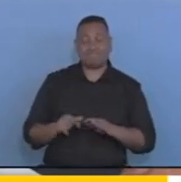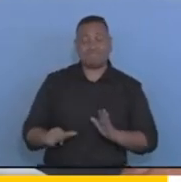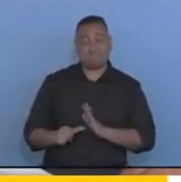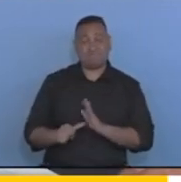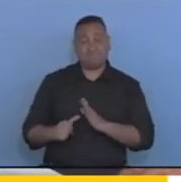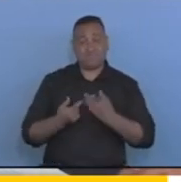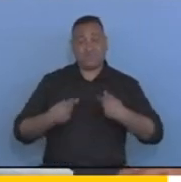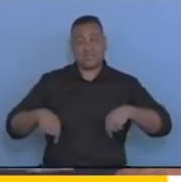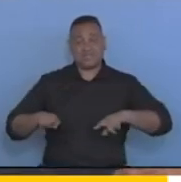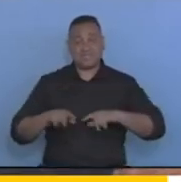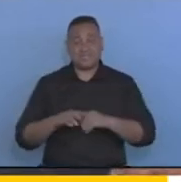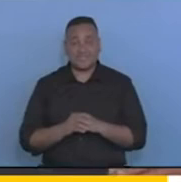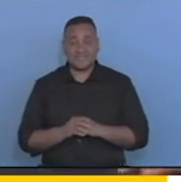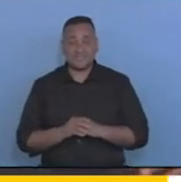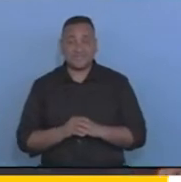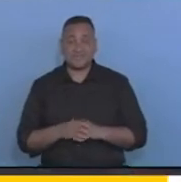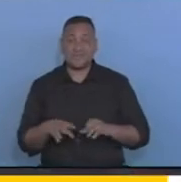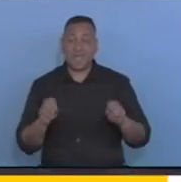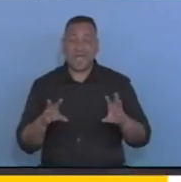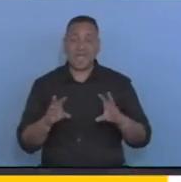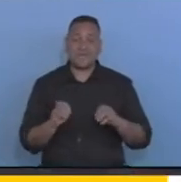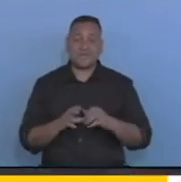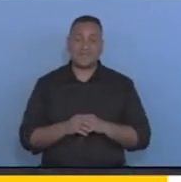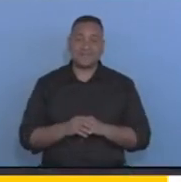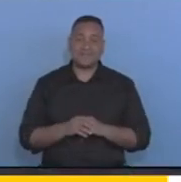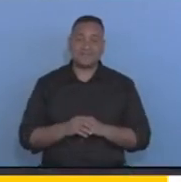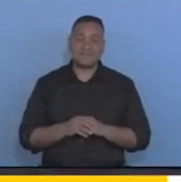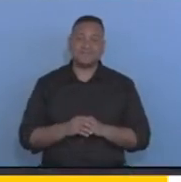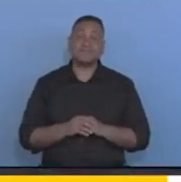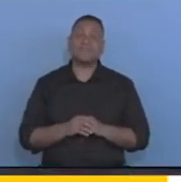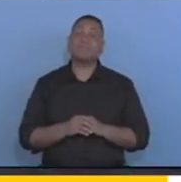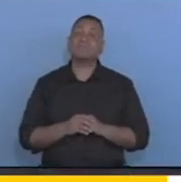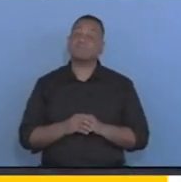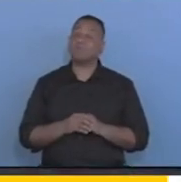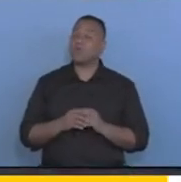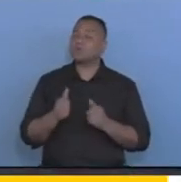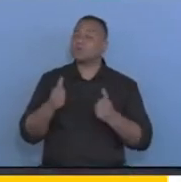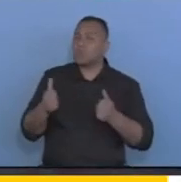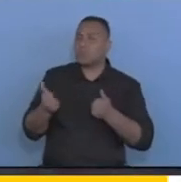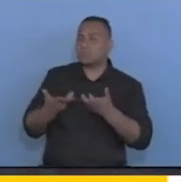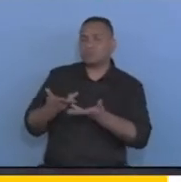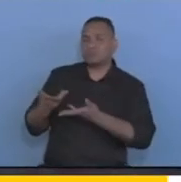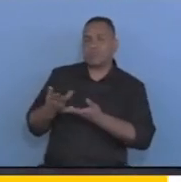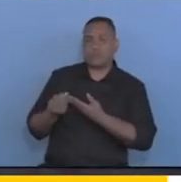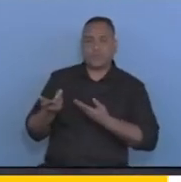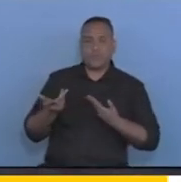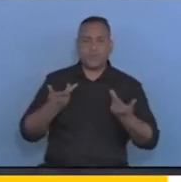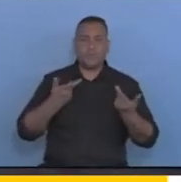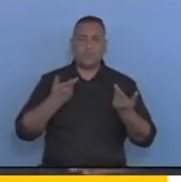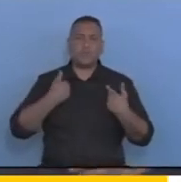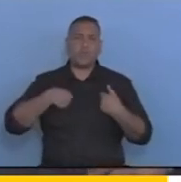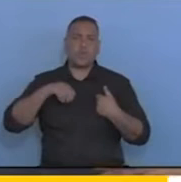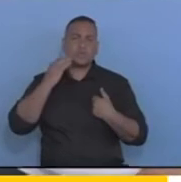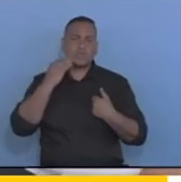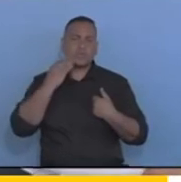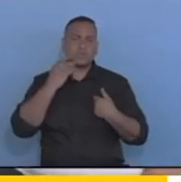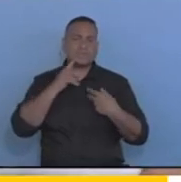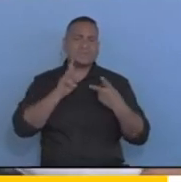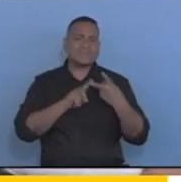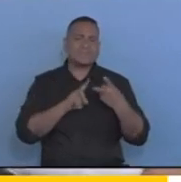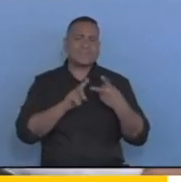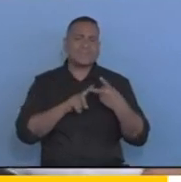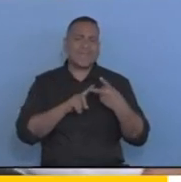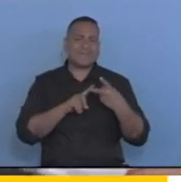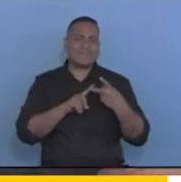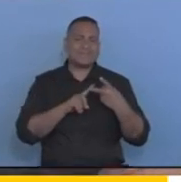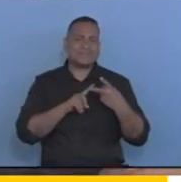No, it certainly is. Thank you. Listen, it was really good touching base with you, because we want to put a face to what exactly. students would be going through, which is super,